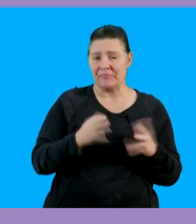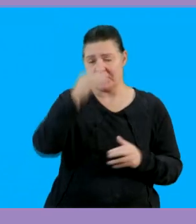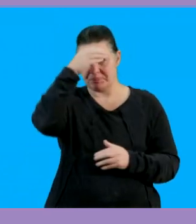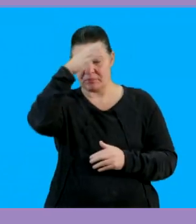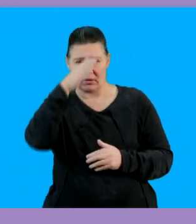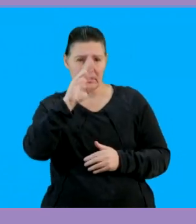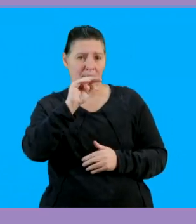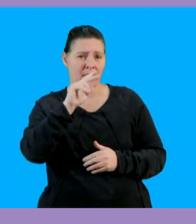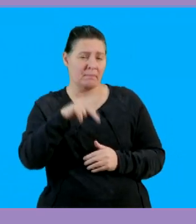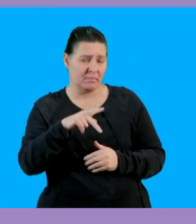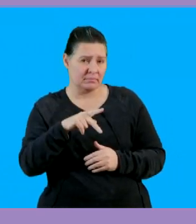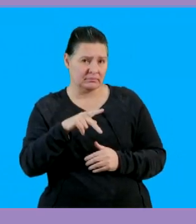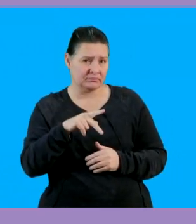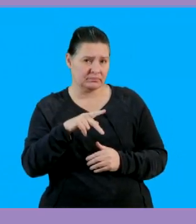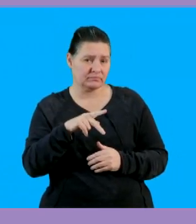Our concept map